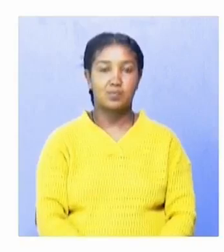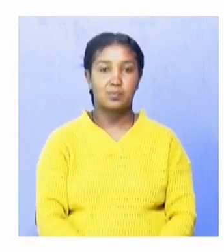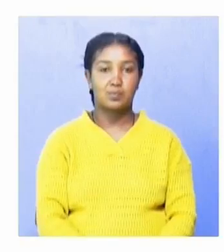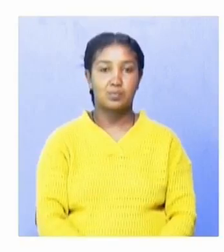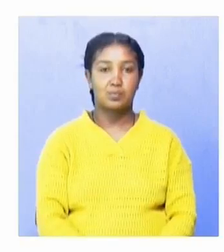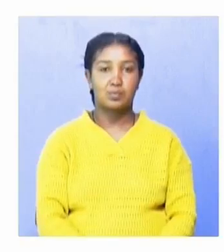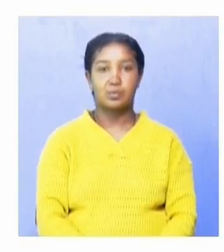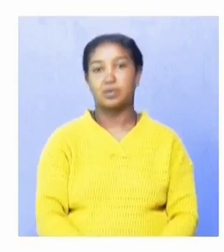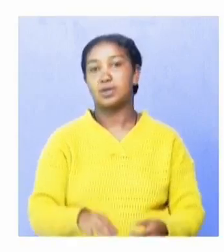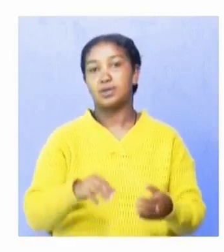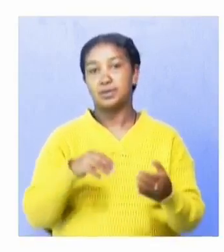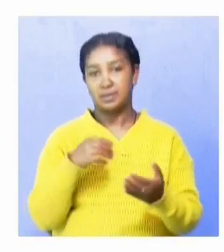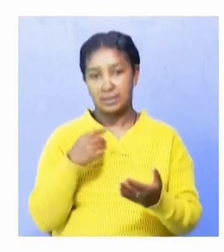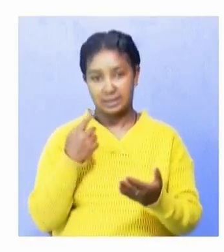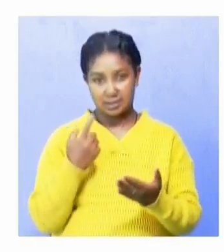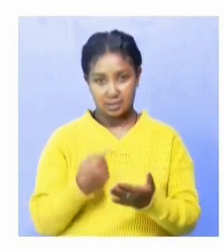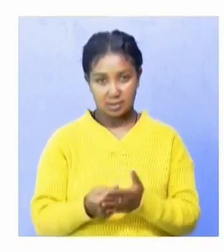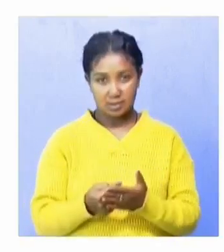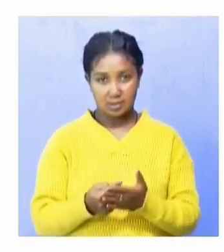these